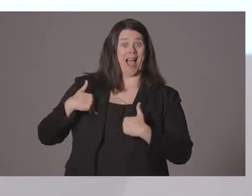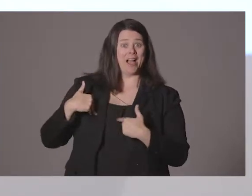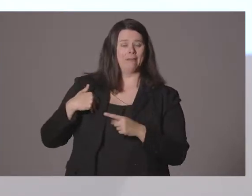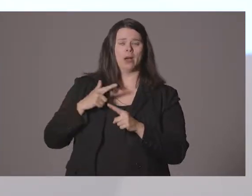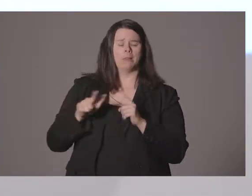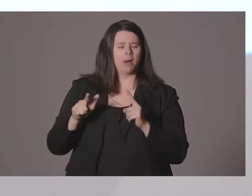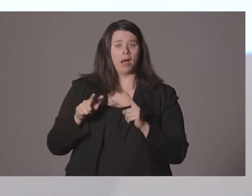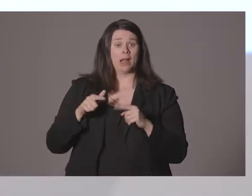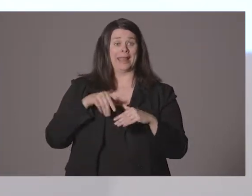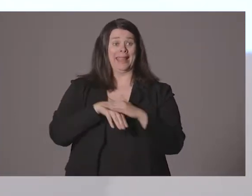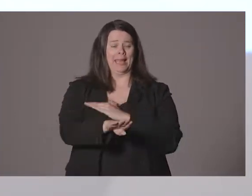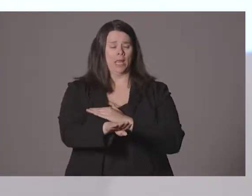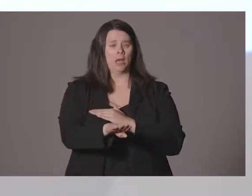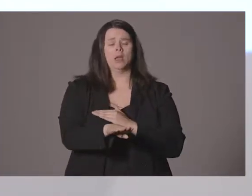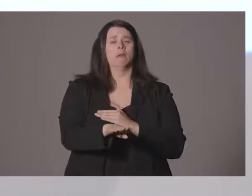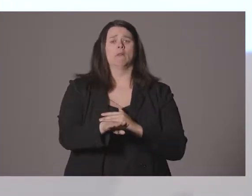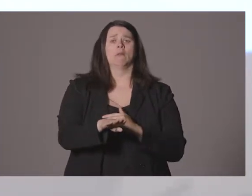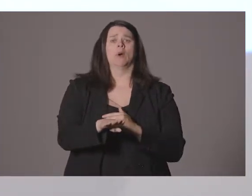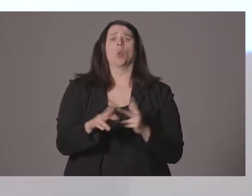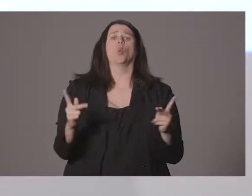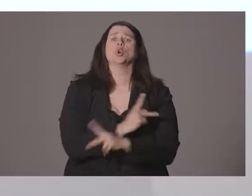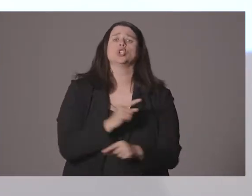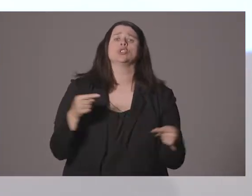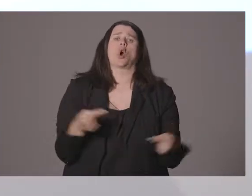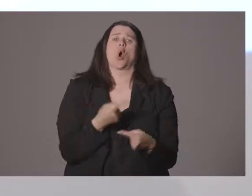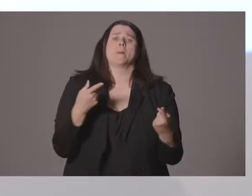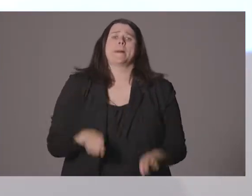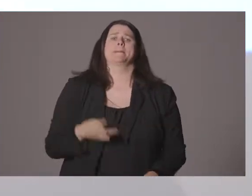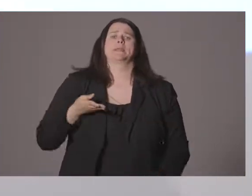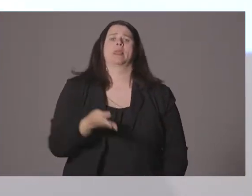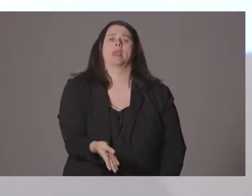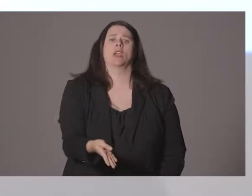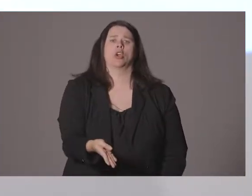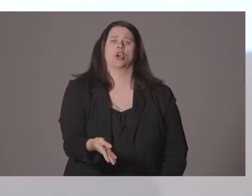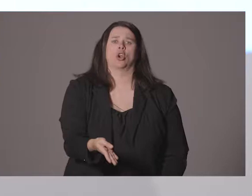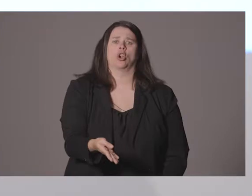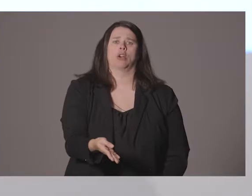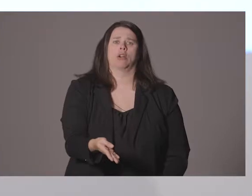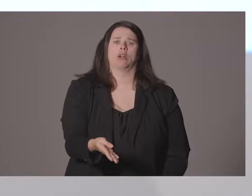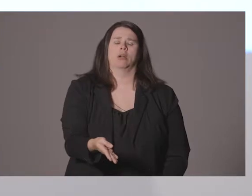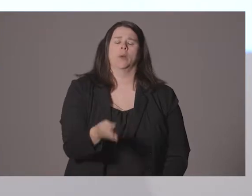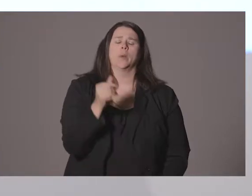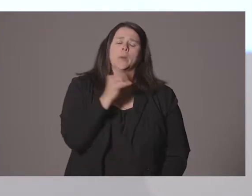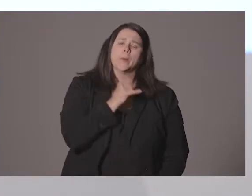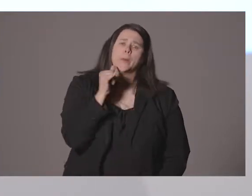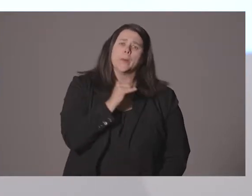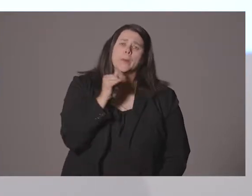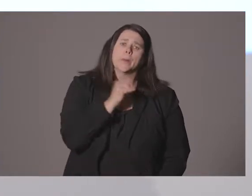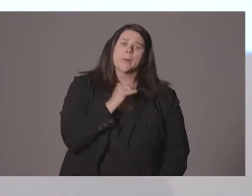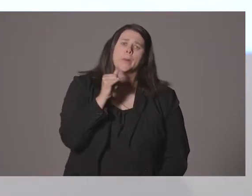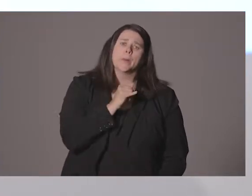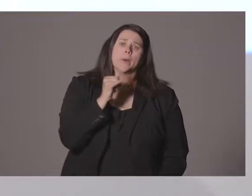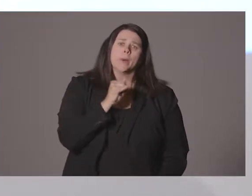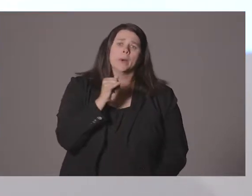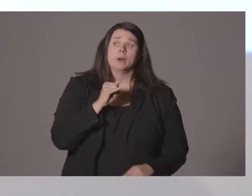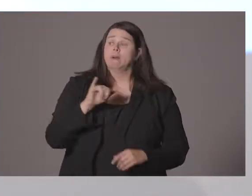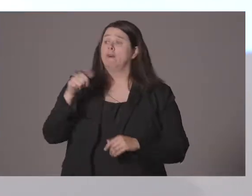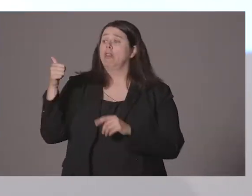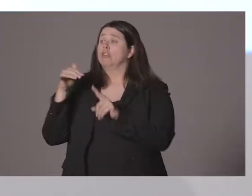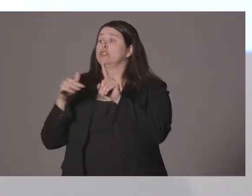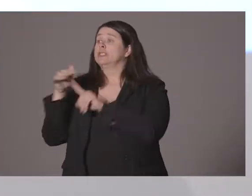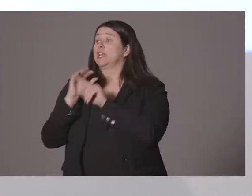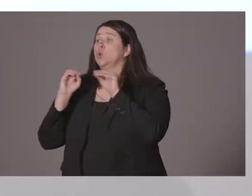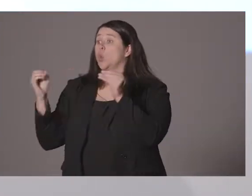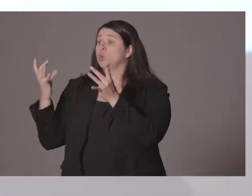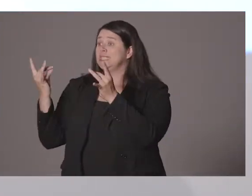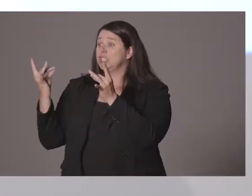that more experience of harm happens in those settings than in random and anonymous